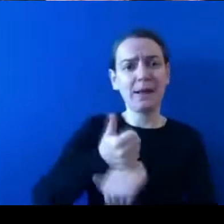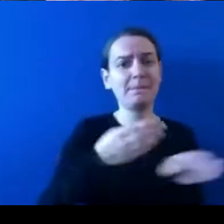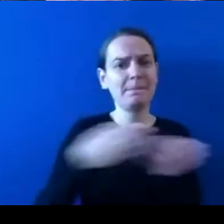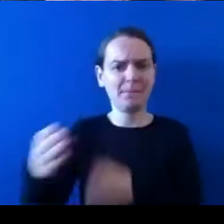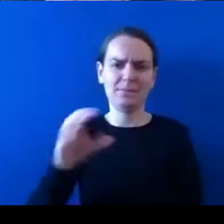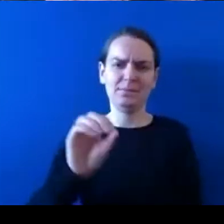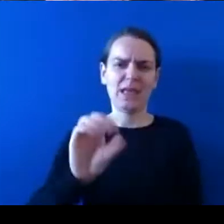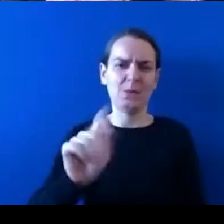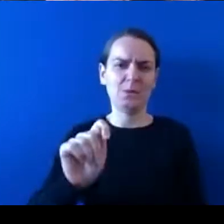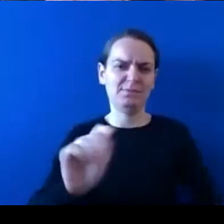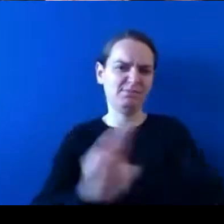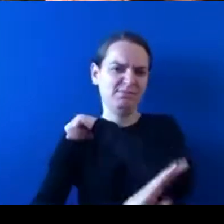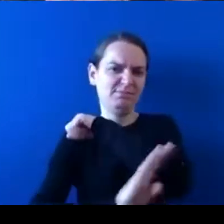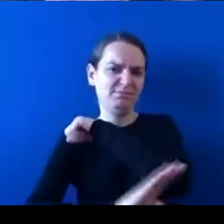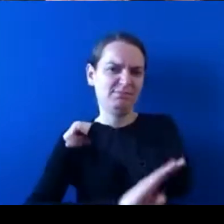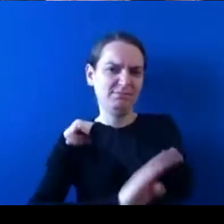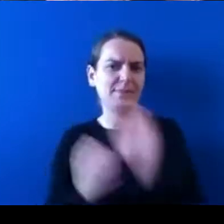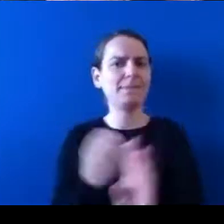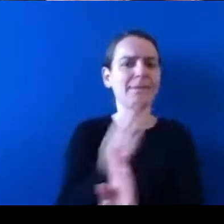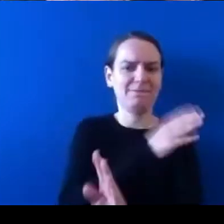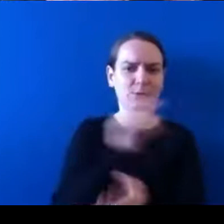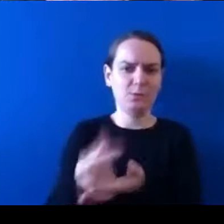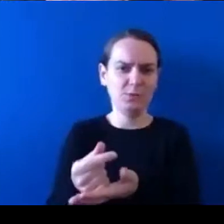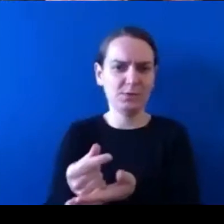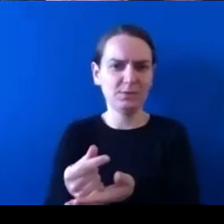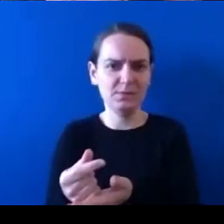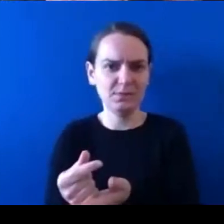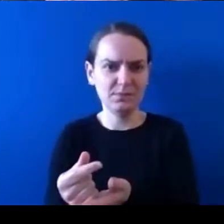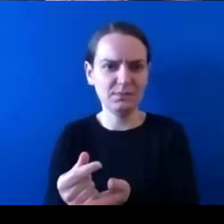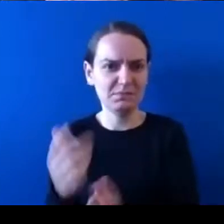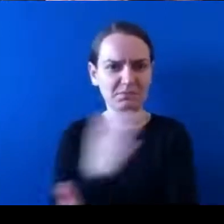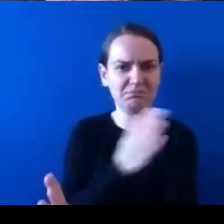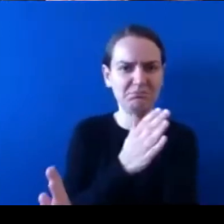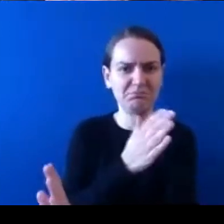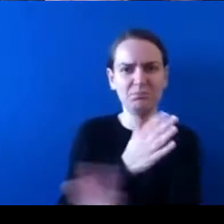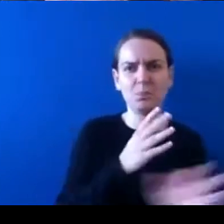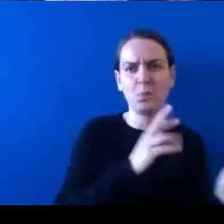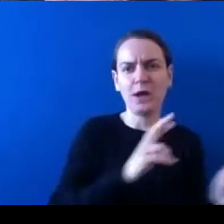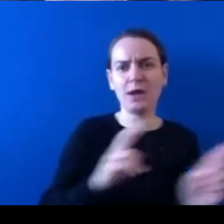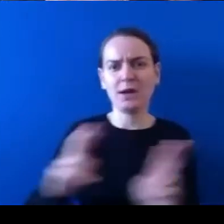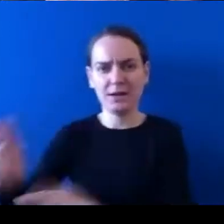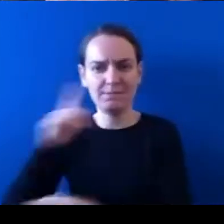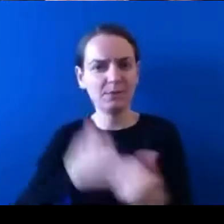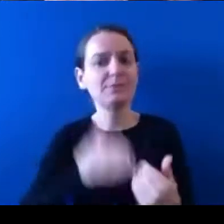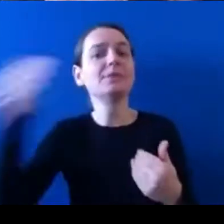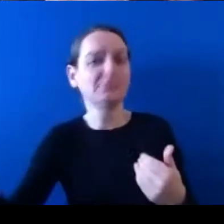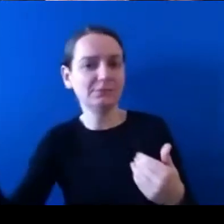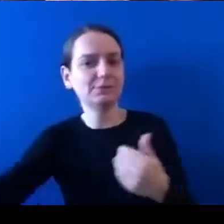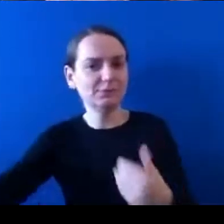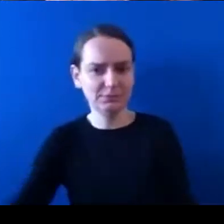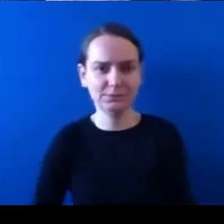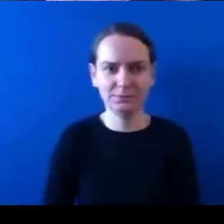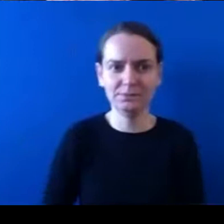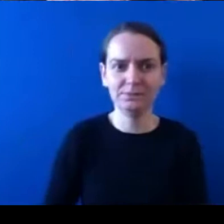High school comms should prepare a transition report for the new comms on their own, the students'